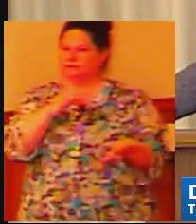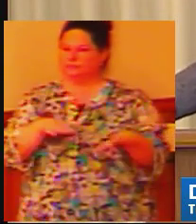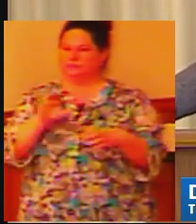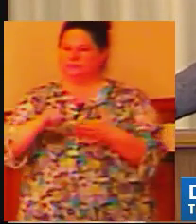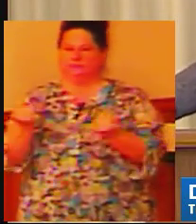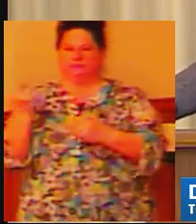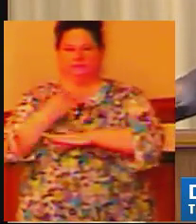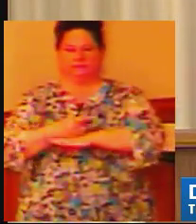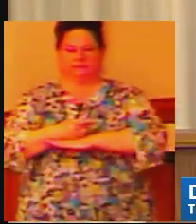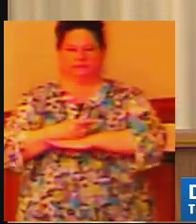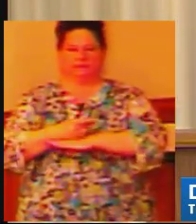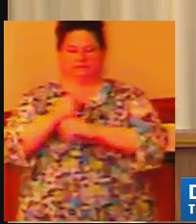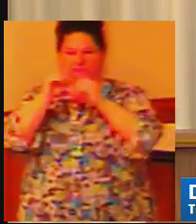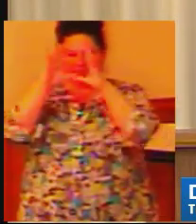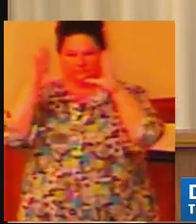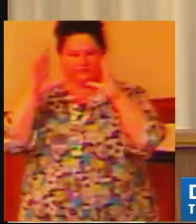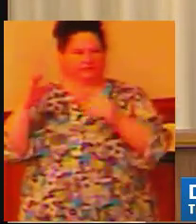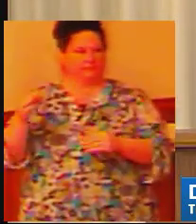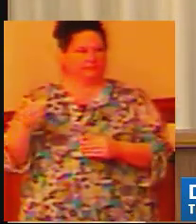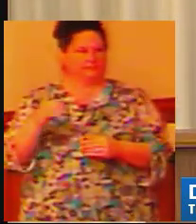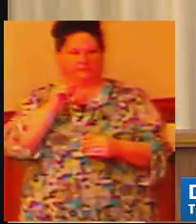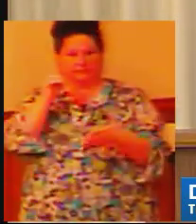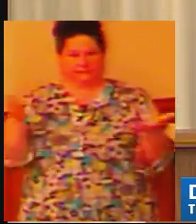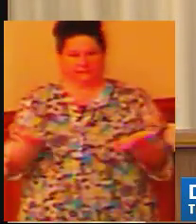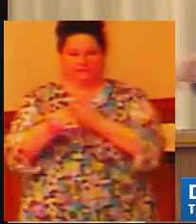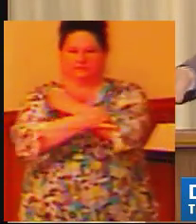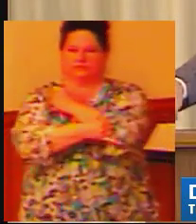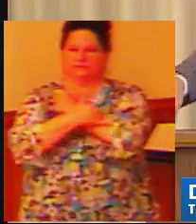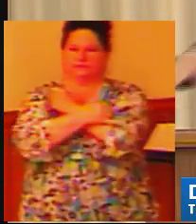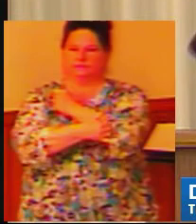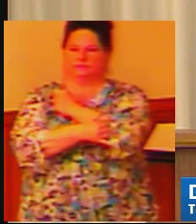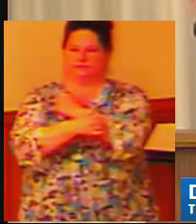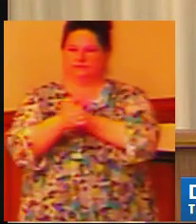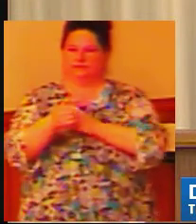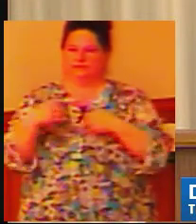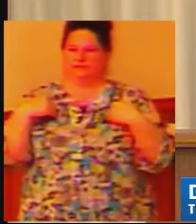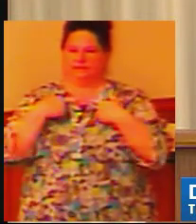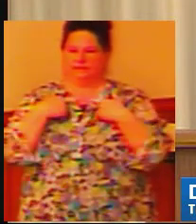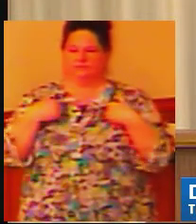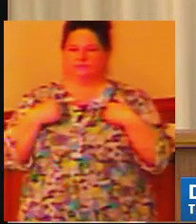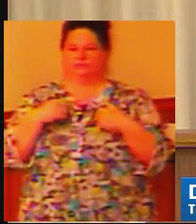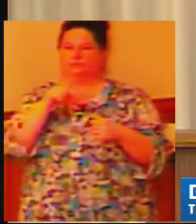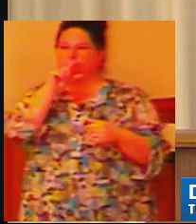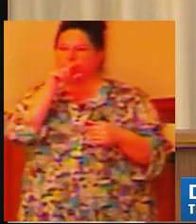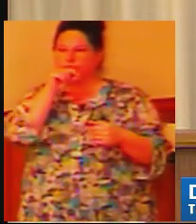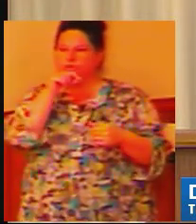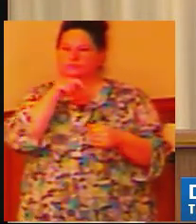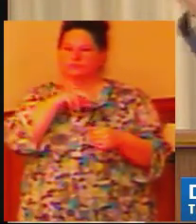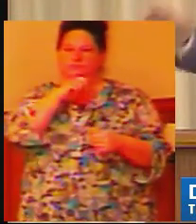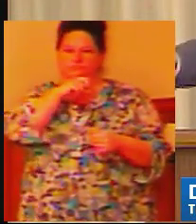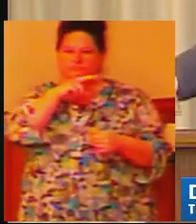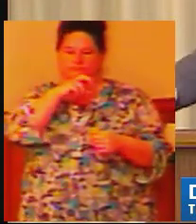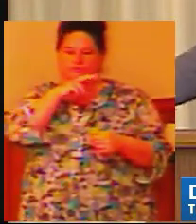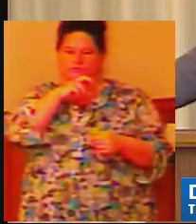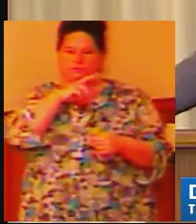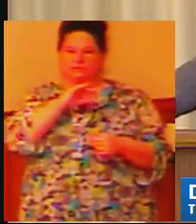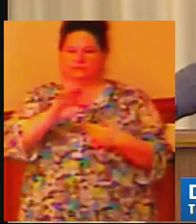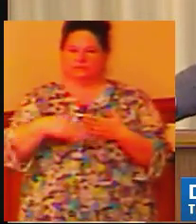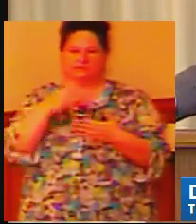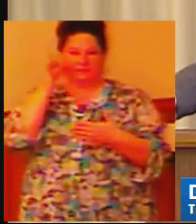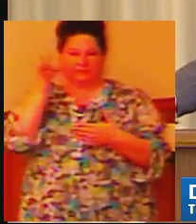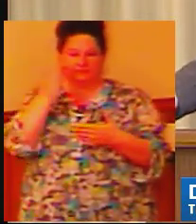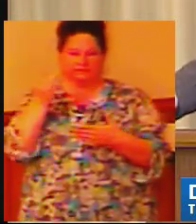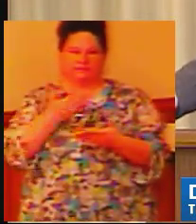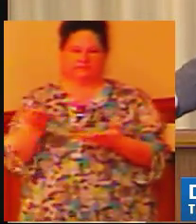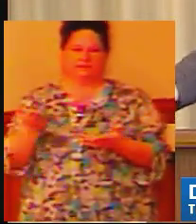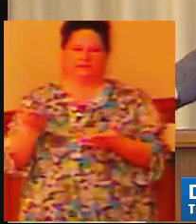not worshiping, well, we don't in this country anyways. You know, animals and birds and frogs and all the stuff, cats and all that sort